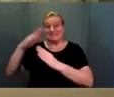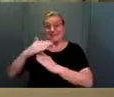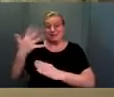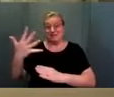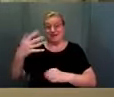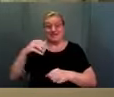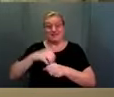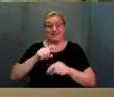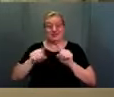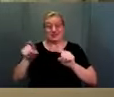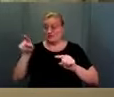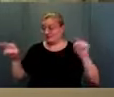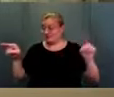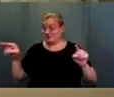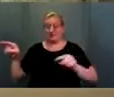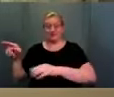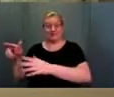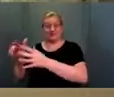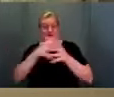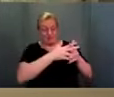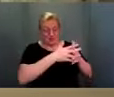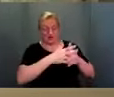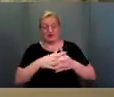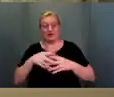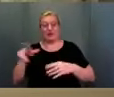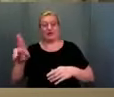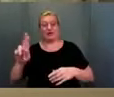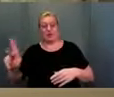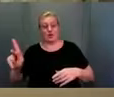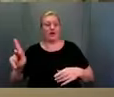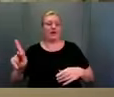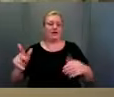different continents at the same time. This was quite an accomplishment.